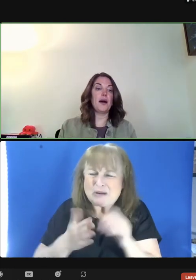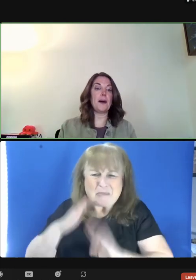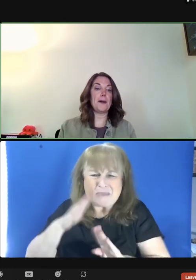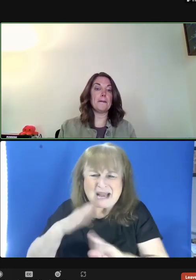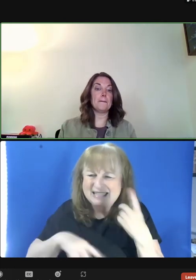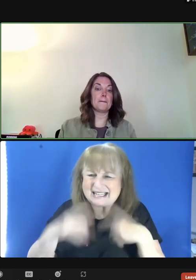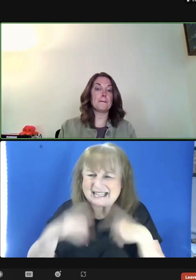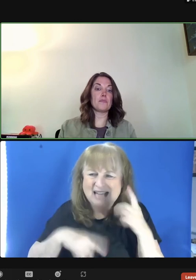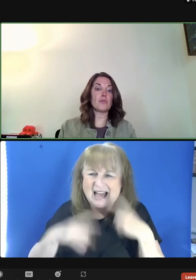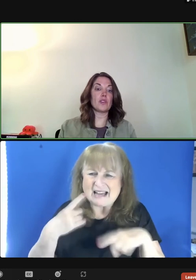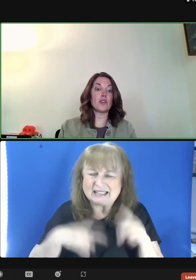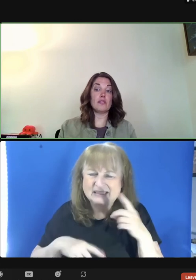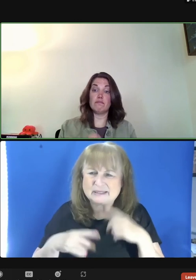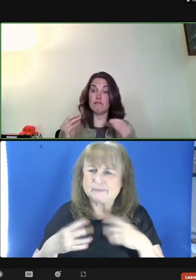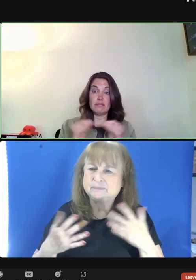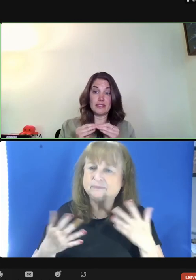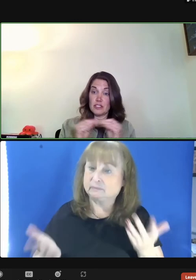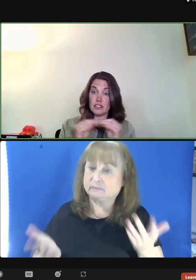signs,